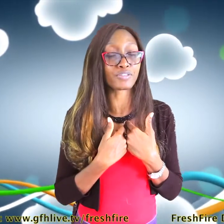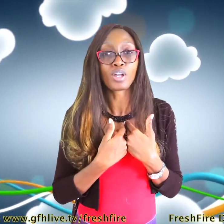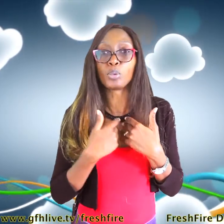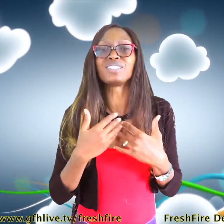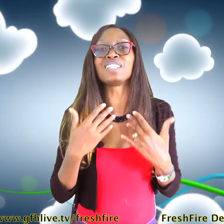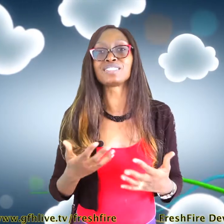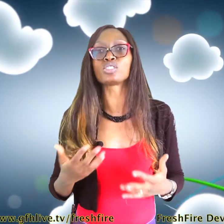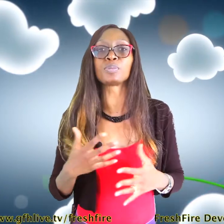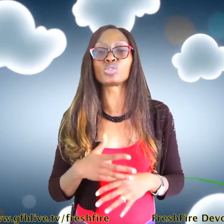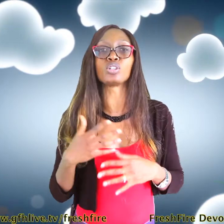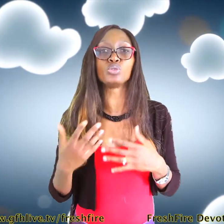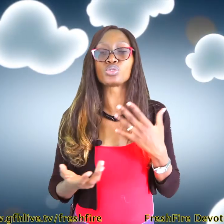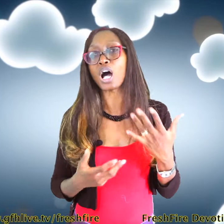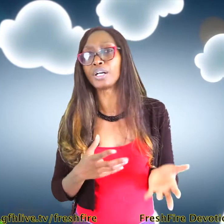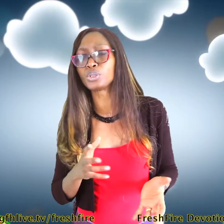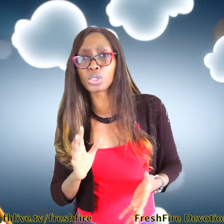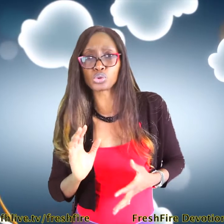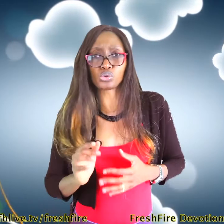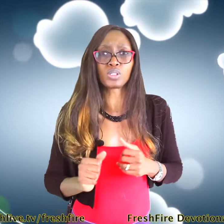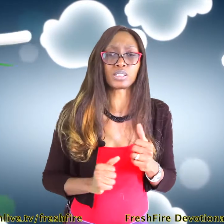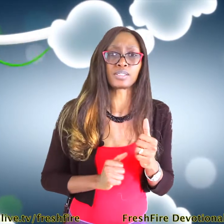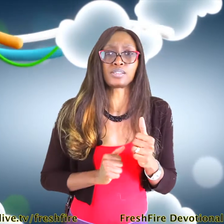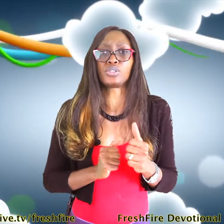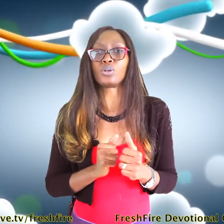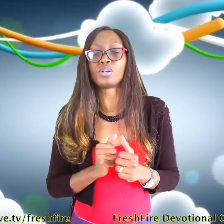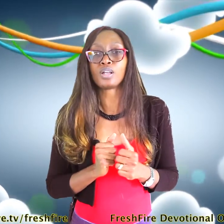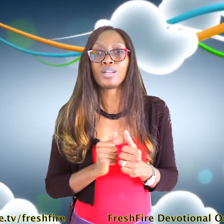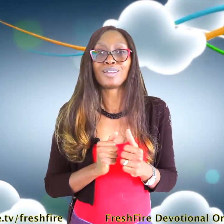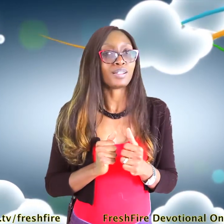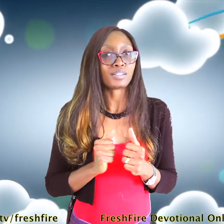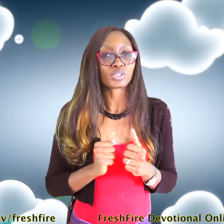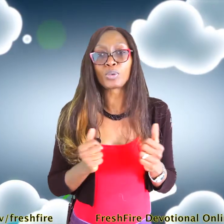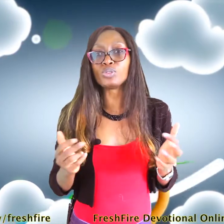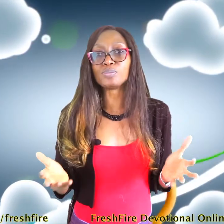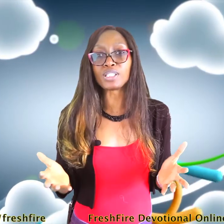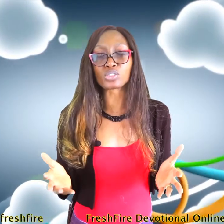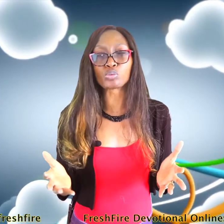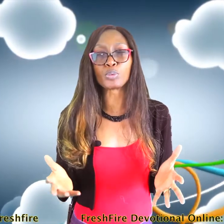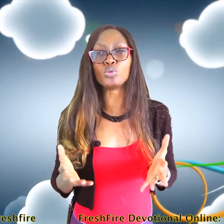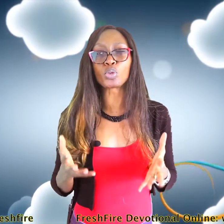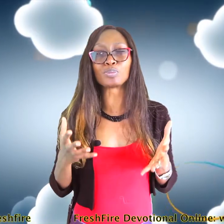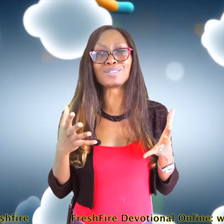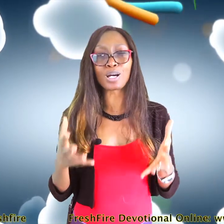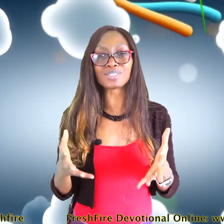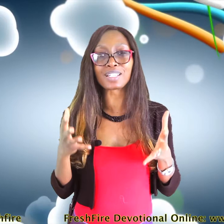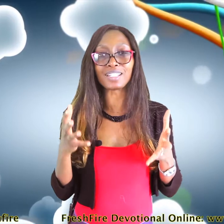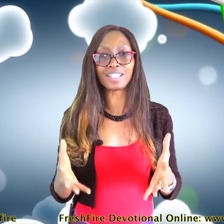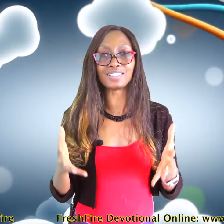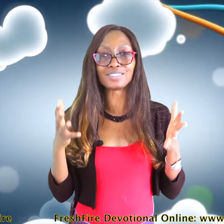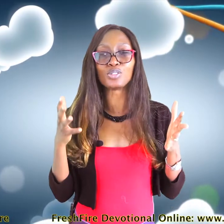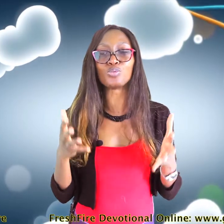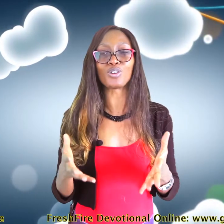in their life, but they think it is something to use to argue and to show that they are senior. So when you meet such people, you must be